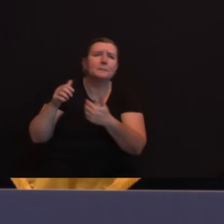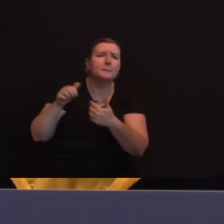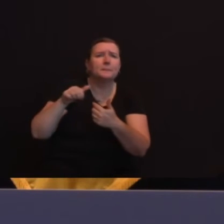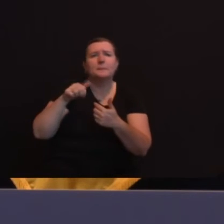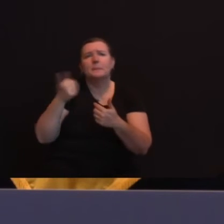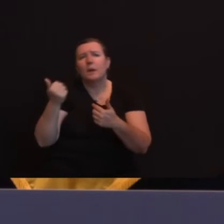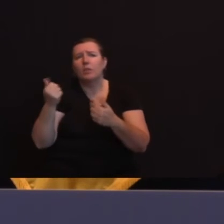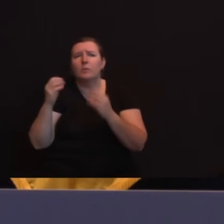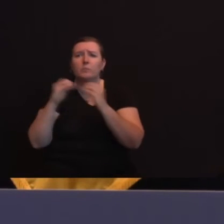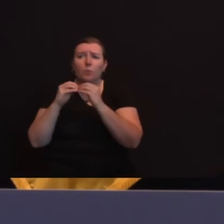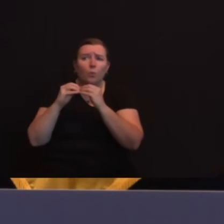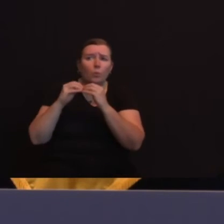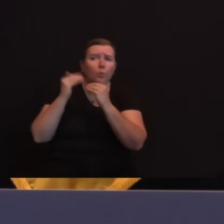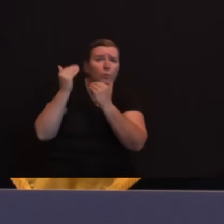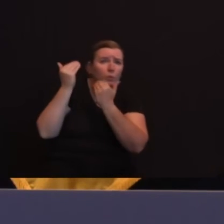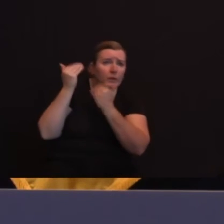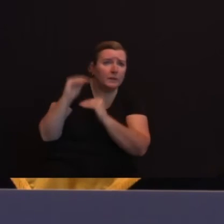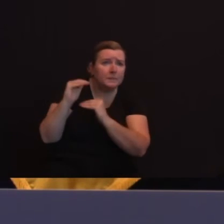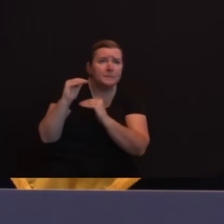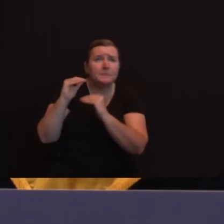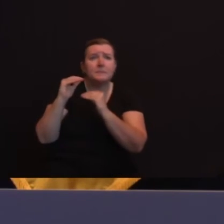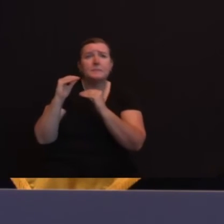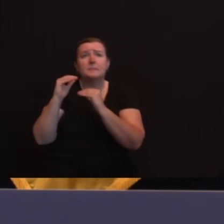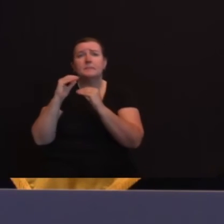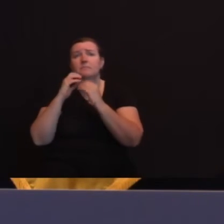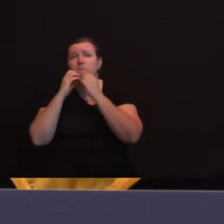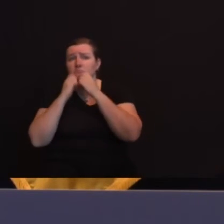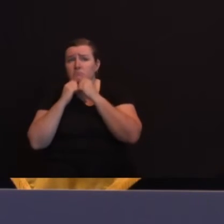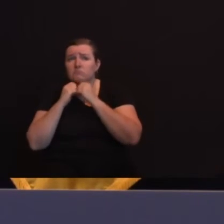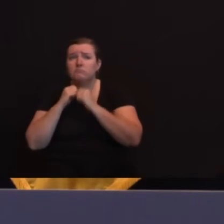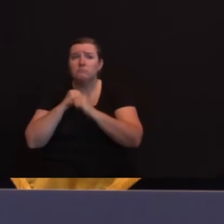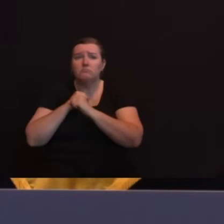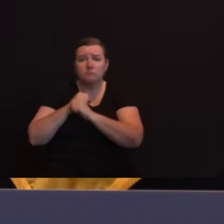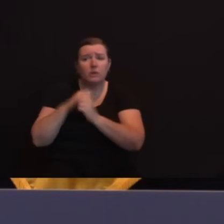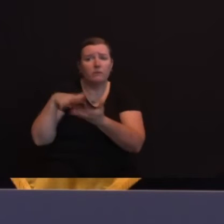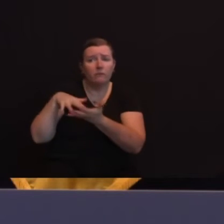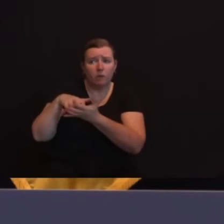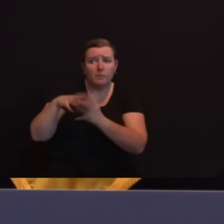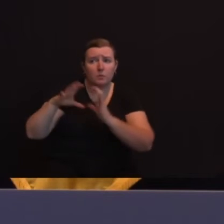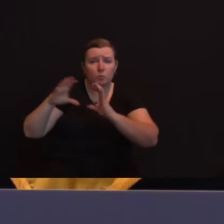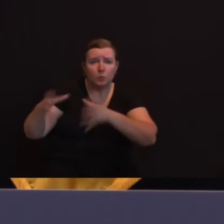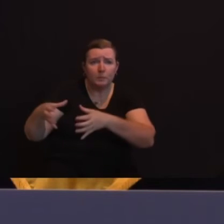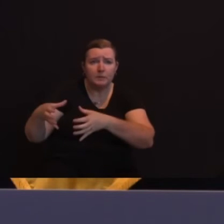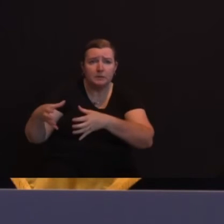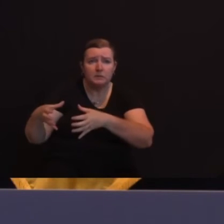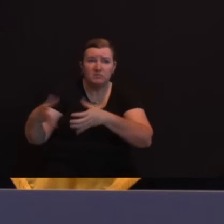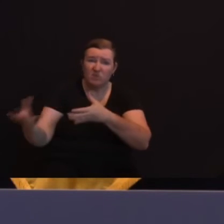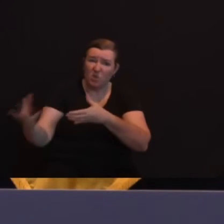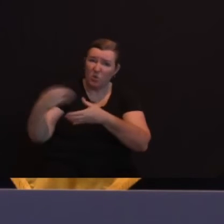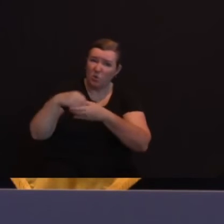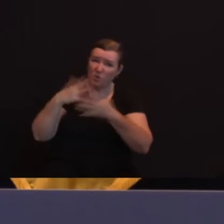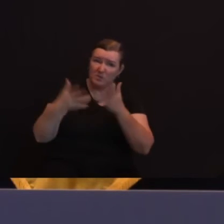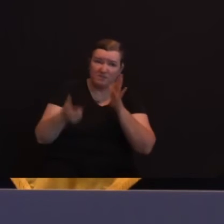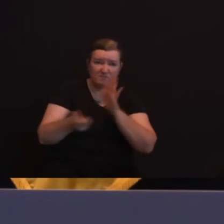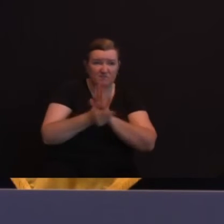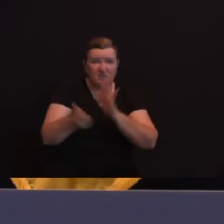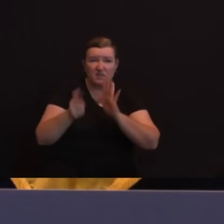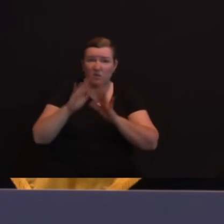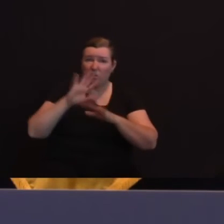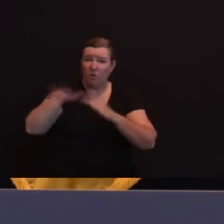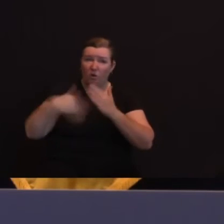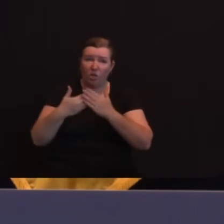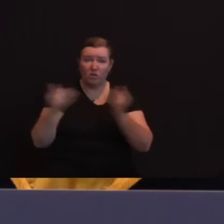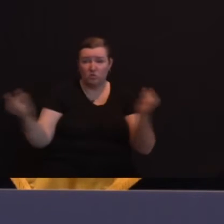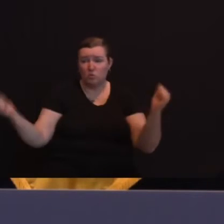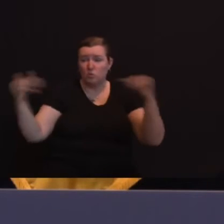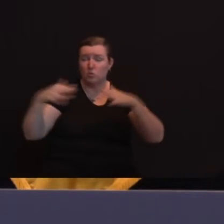to protect what we know is our most vulnerable population, including perhaps banning all communal dining and any